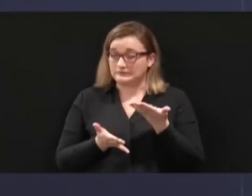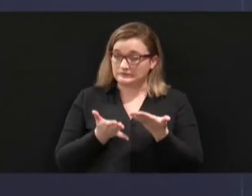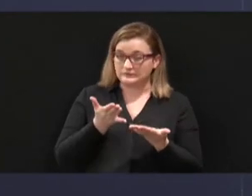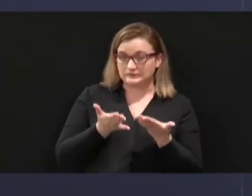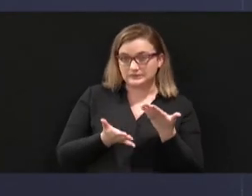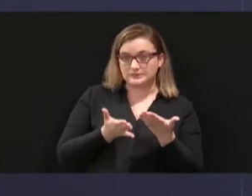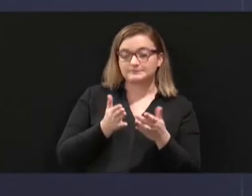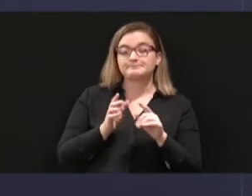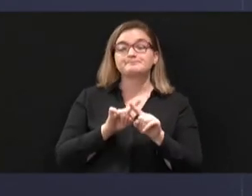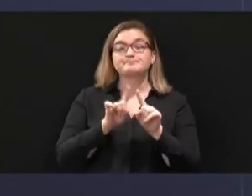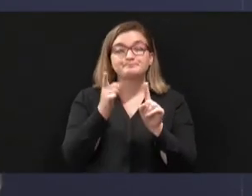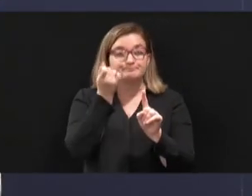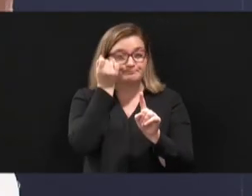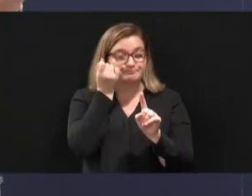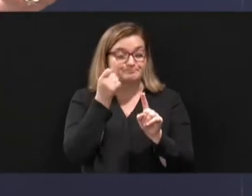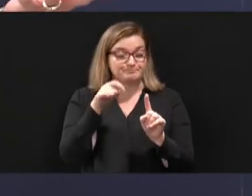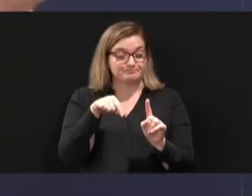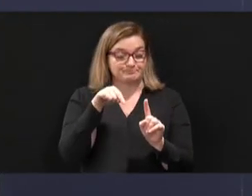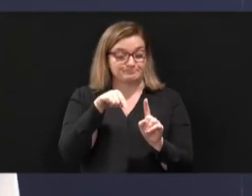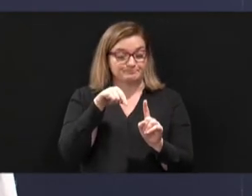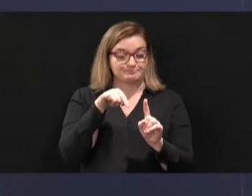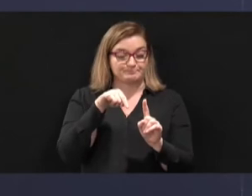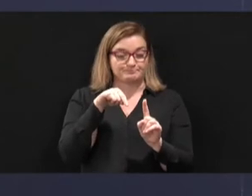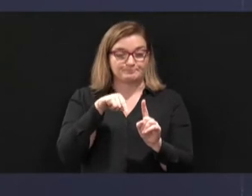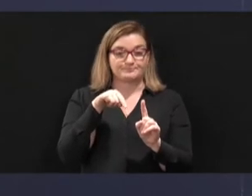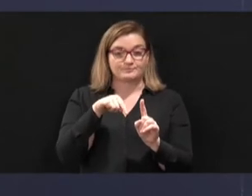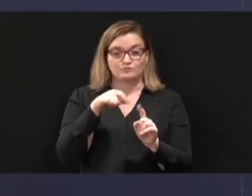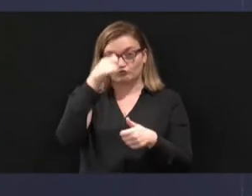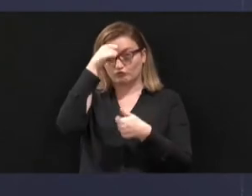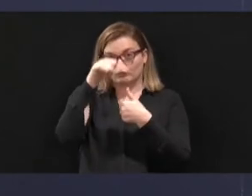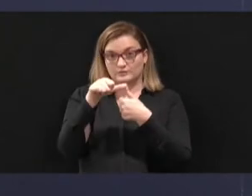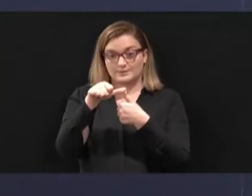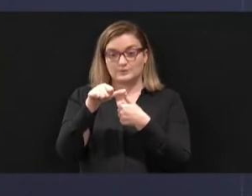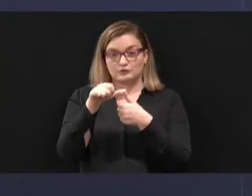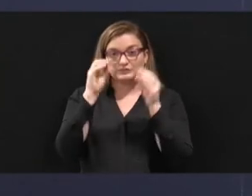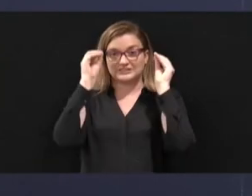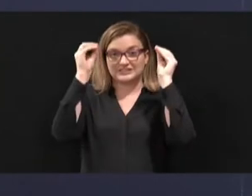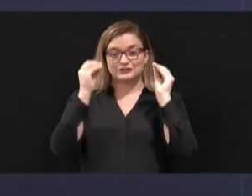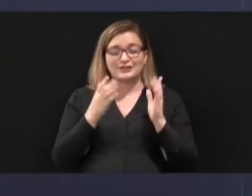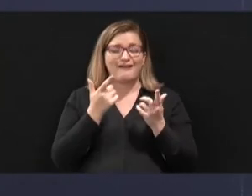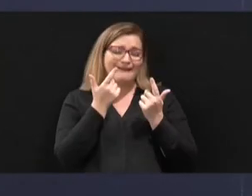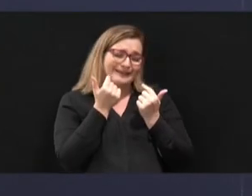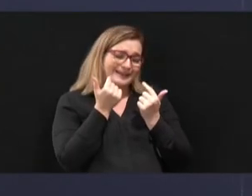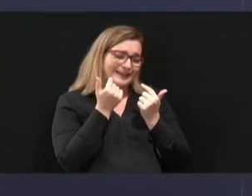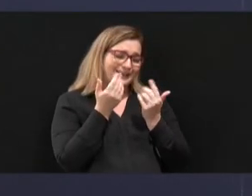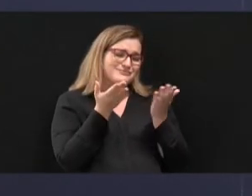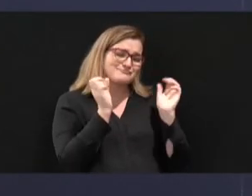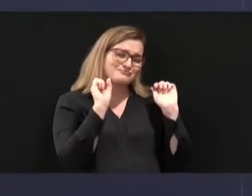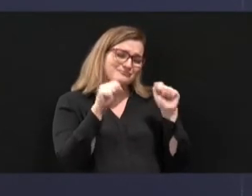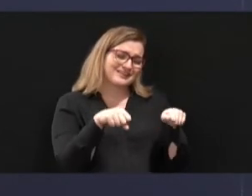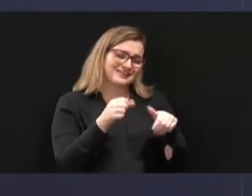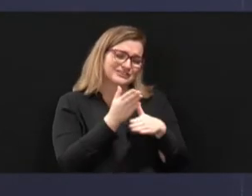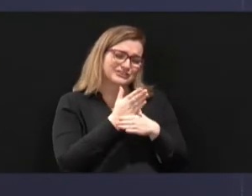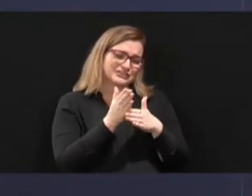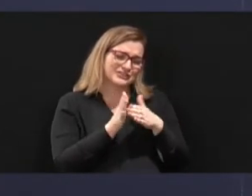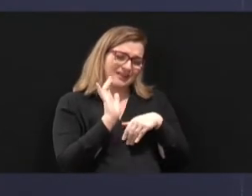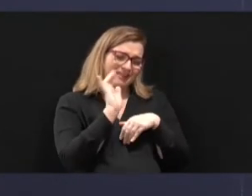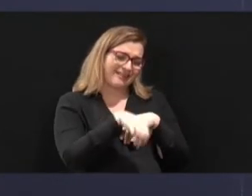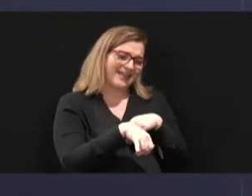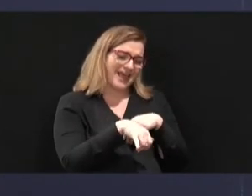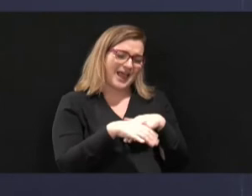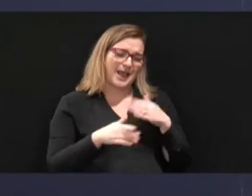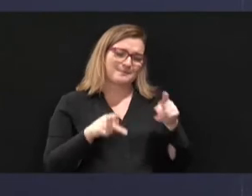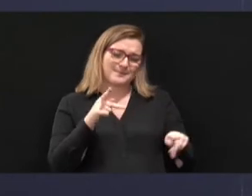But it's one that will be remembered, and my teachers over here laughed at it and said, oh, sure, you can share that. Everybody will like